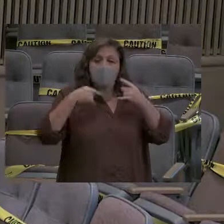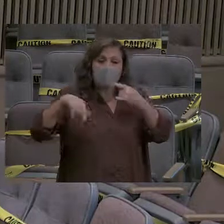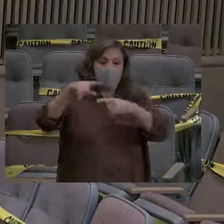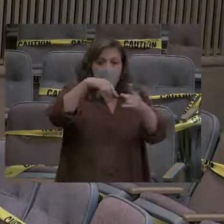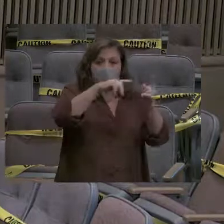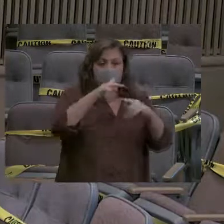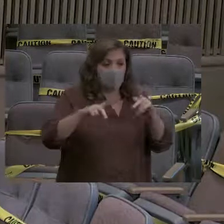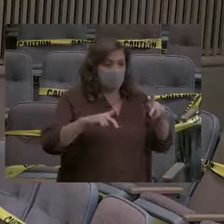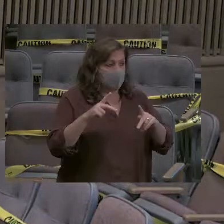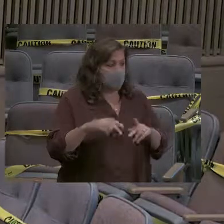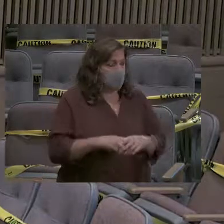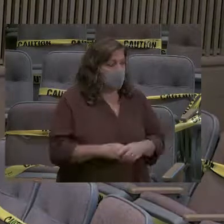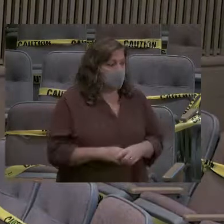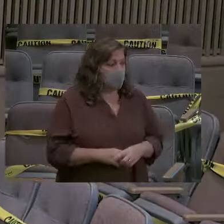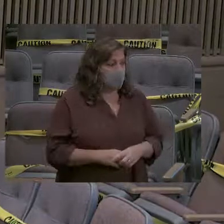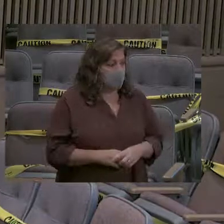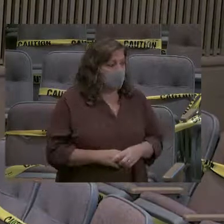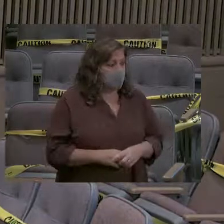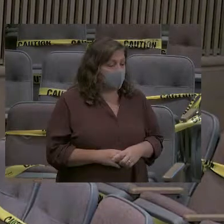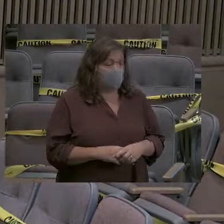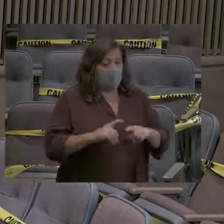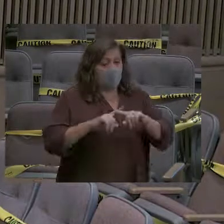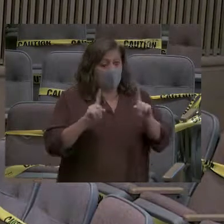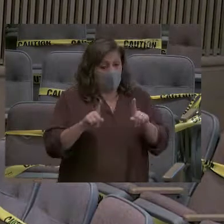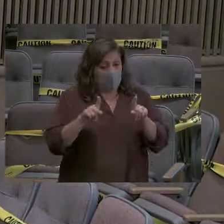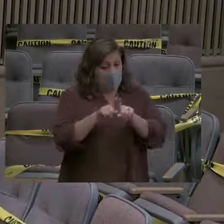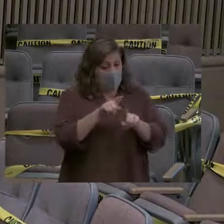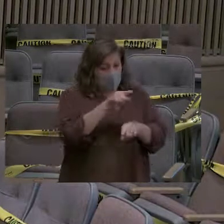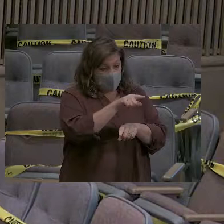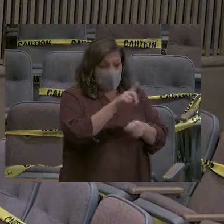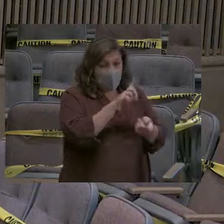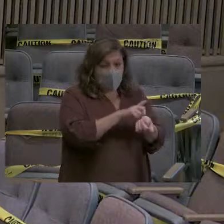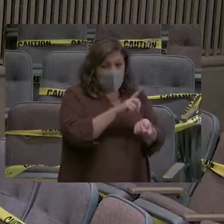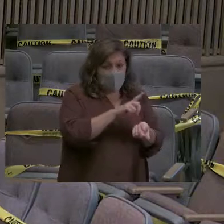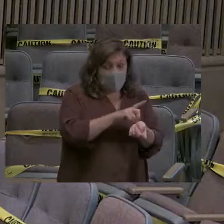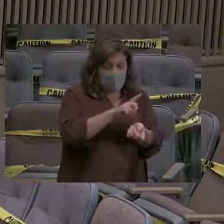public. But as a physician for a number of years,